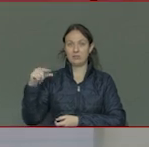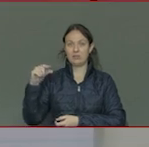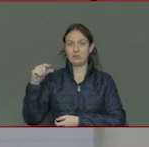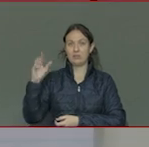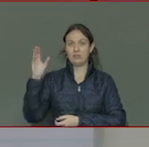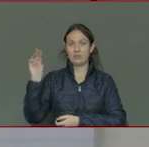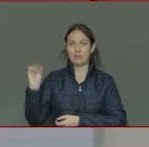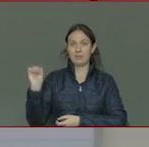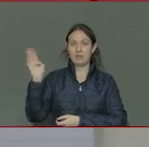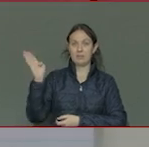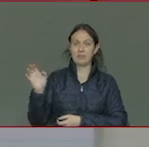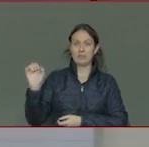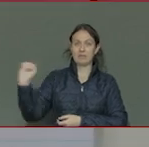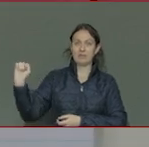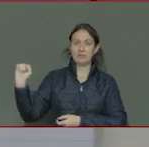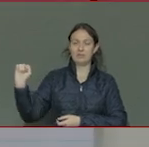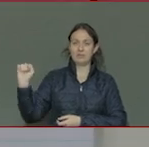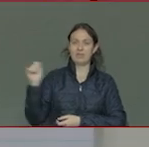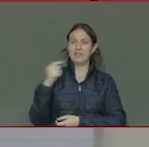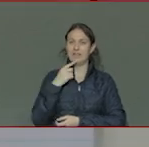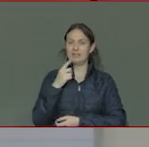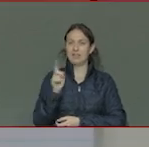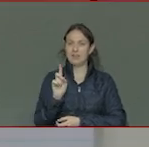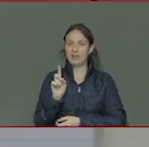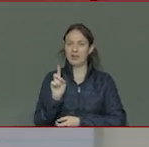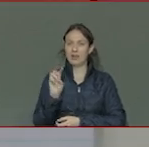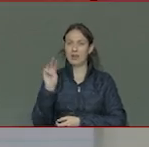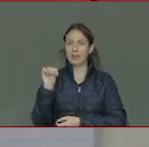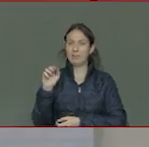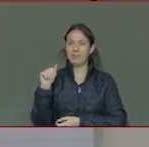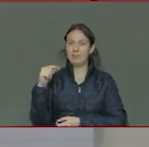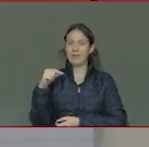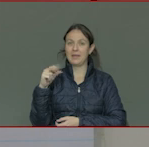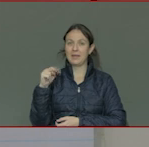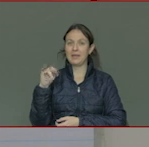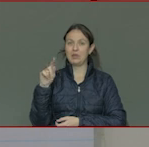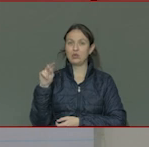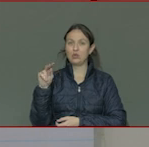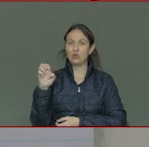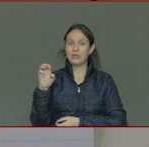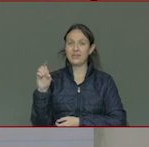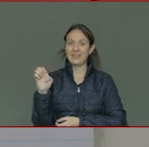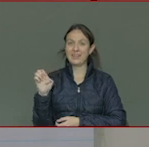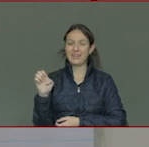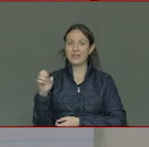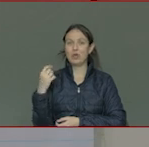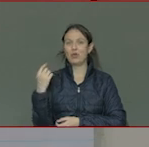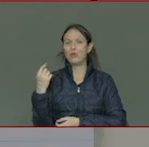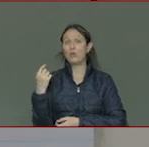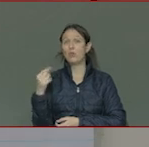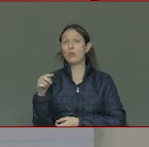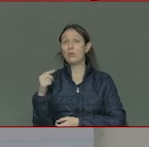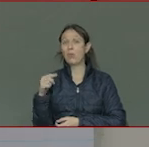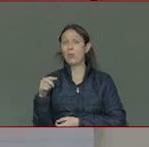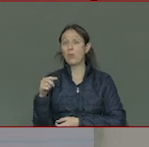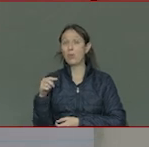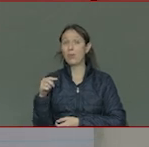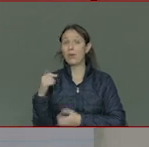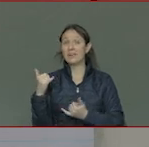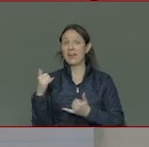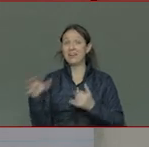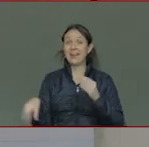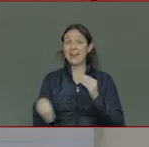second. And I just say the magnitude of. So if you have the magnitude of, you don't put